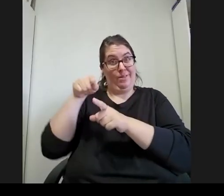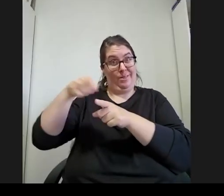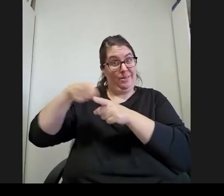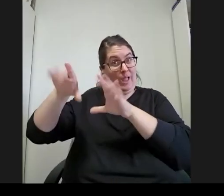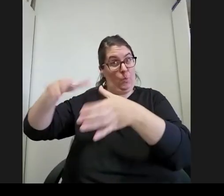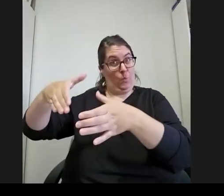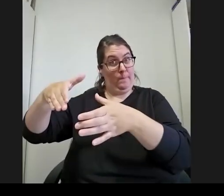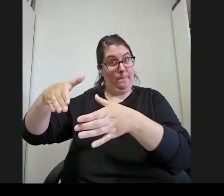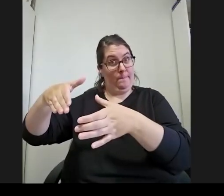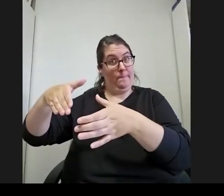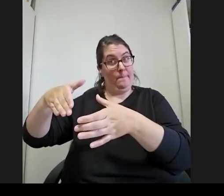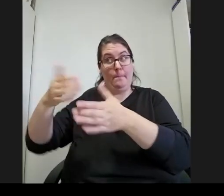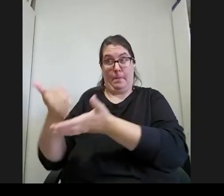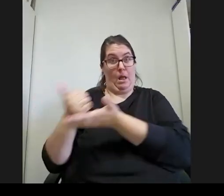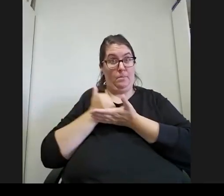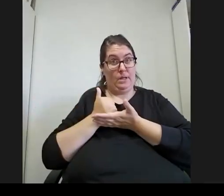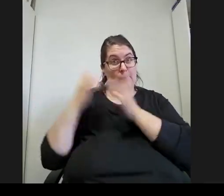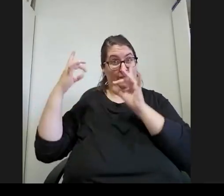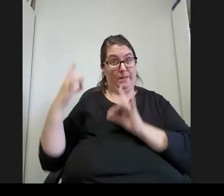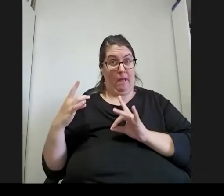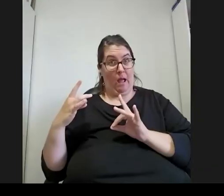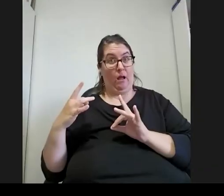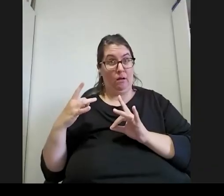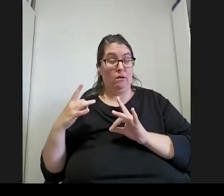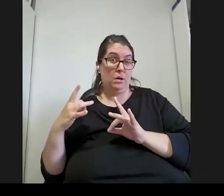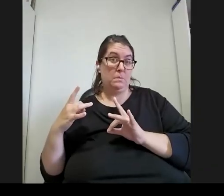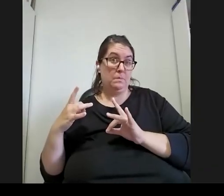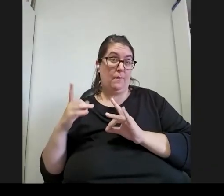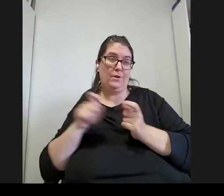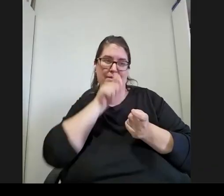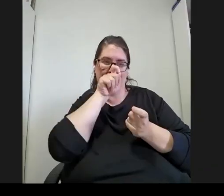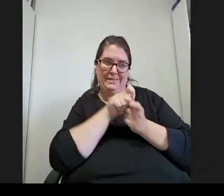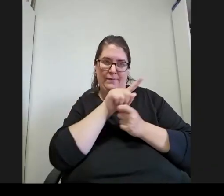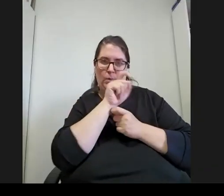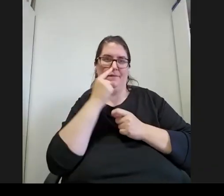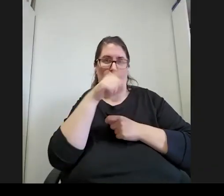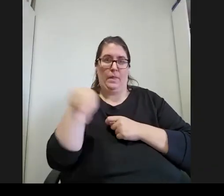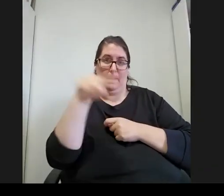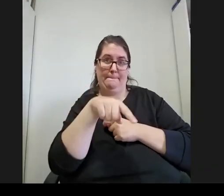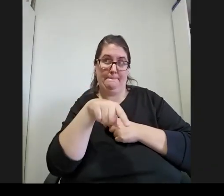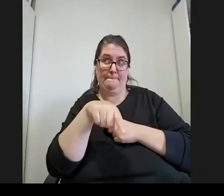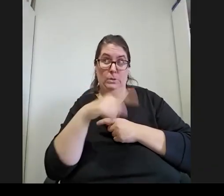population, you could help us as we develop some very specialized, specific questions.